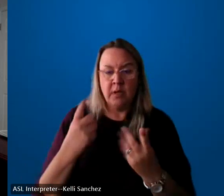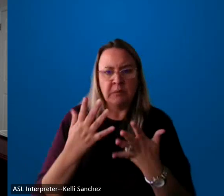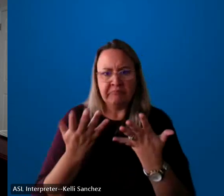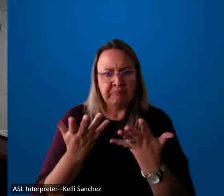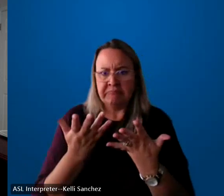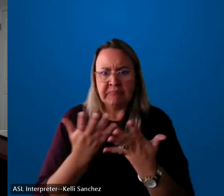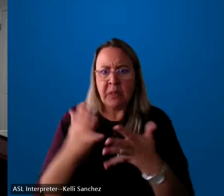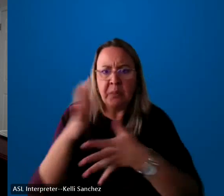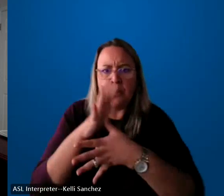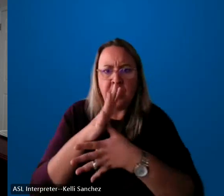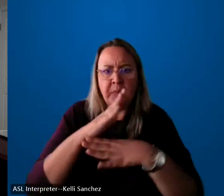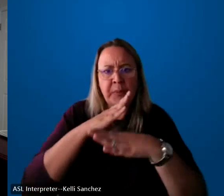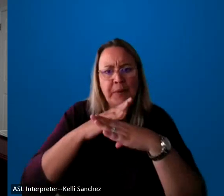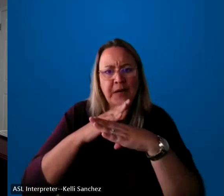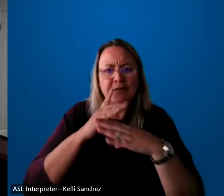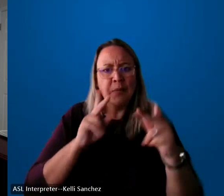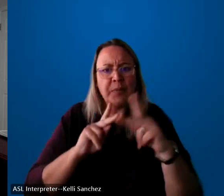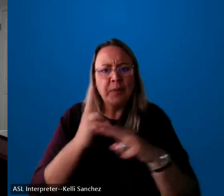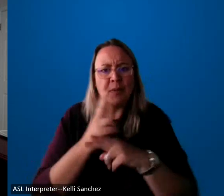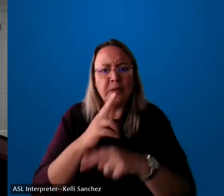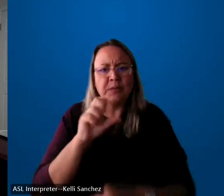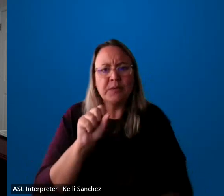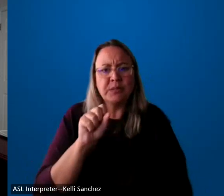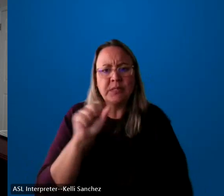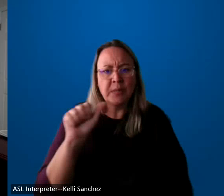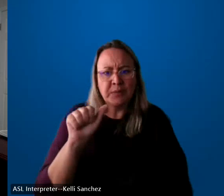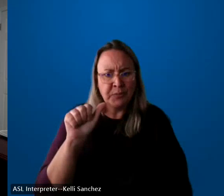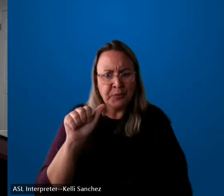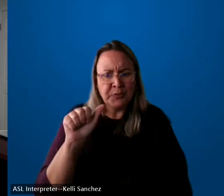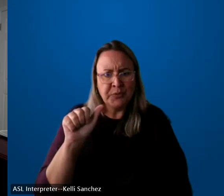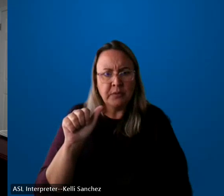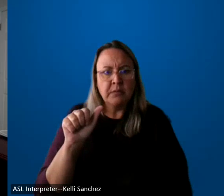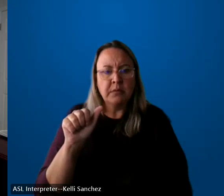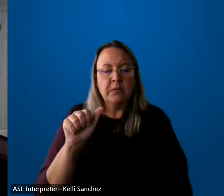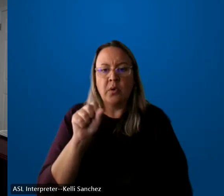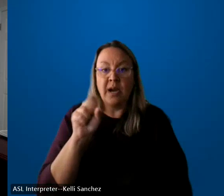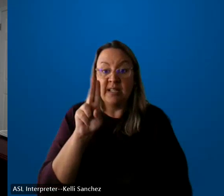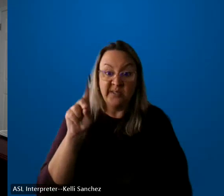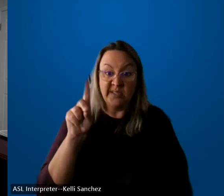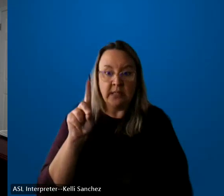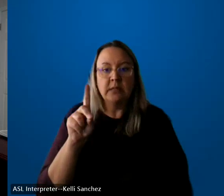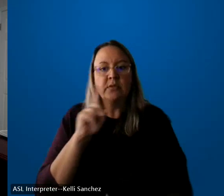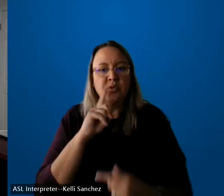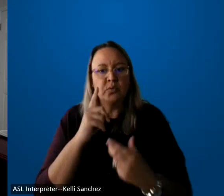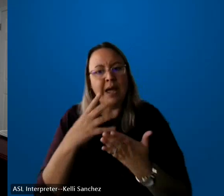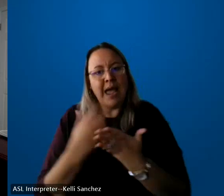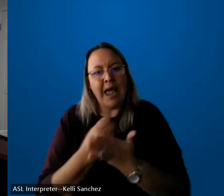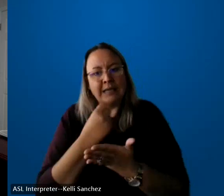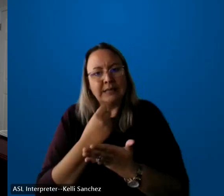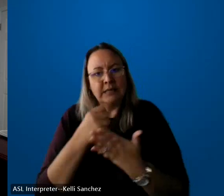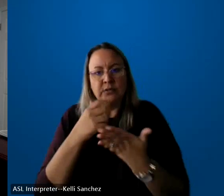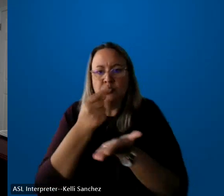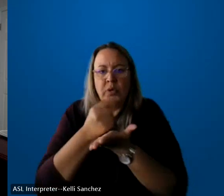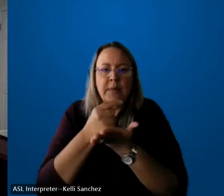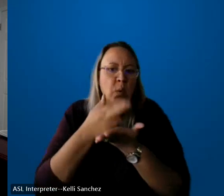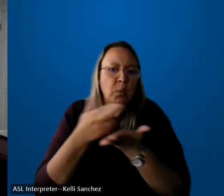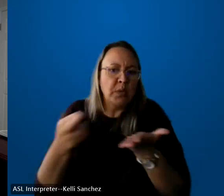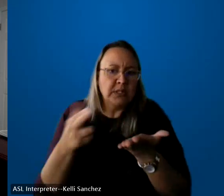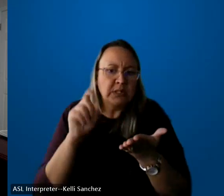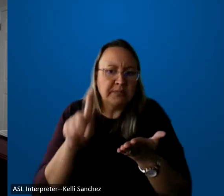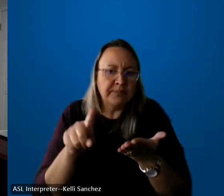primary systemic barriers for people who use substance use or who have substance use disorder to access treatment or resources?